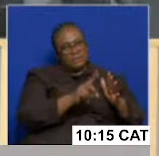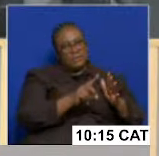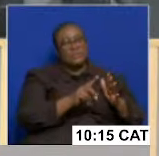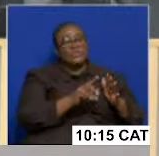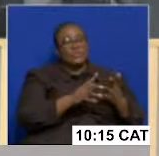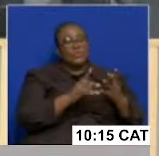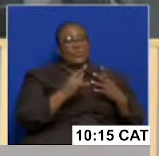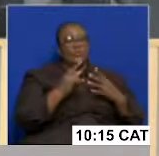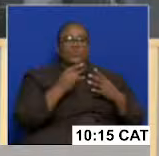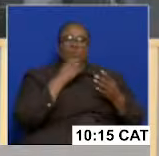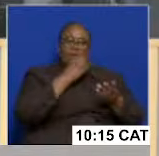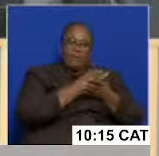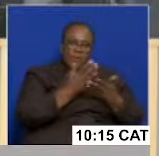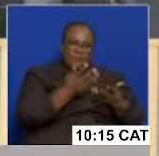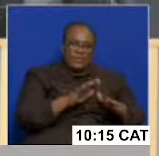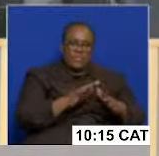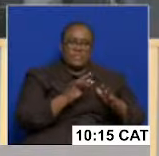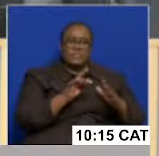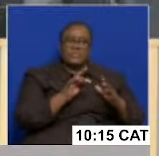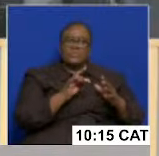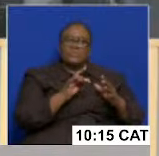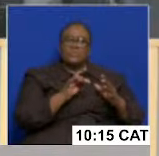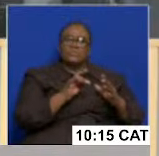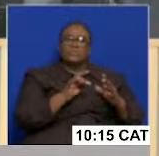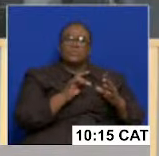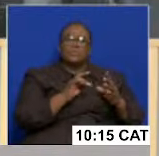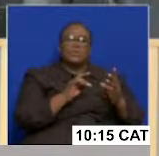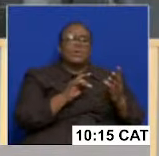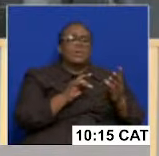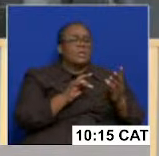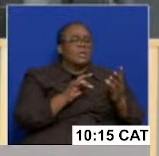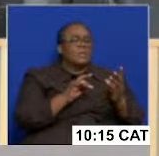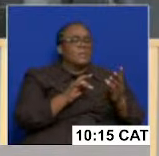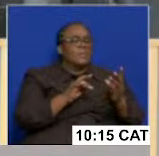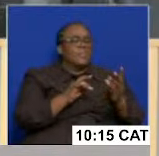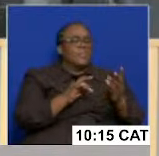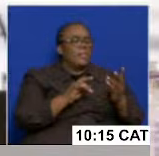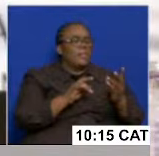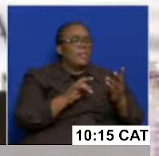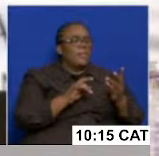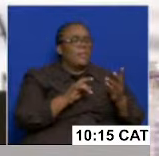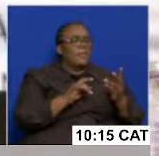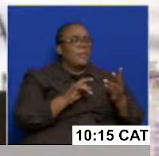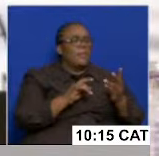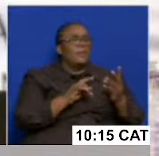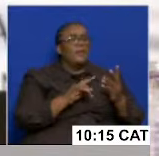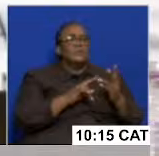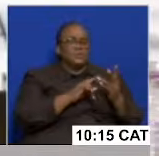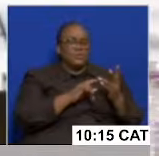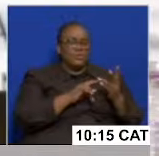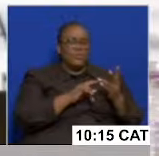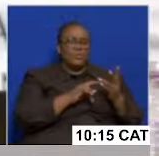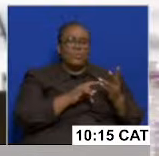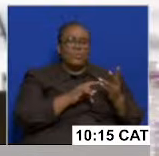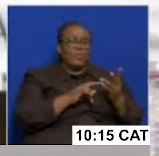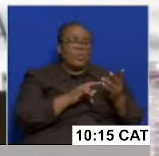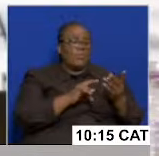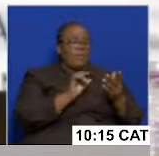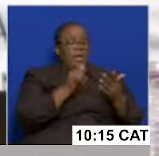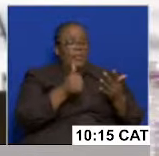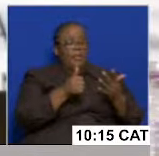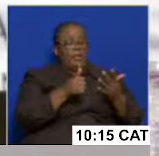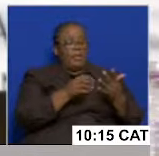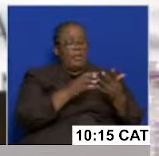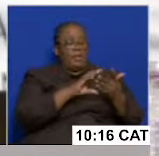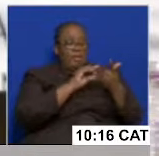you know how the three other individuals arrived? Did they come in separate cars? Did they drive together? Do you recall how they